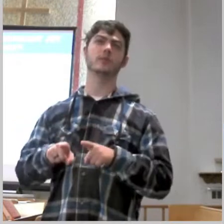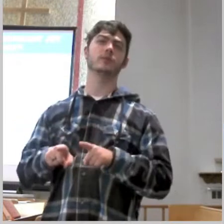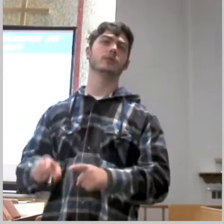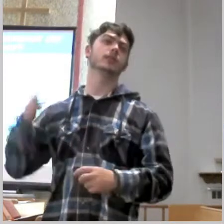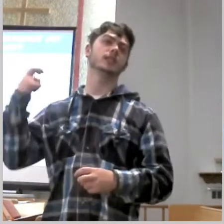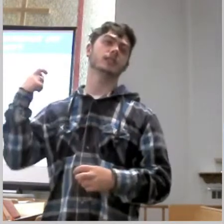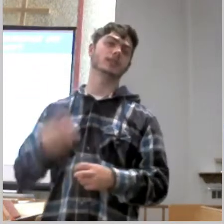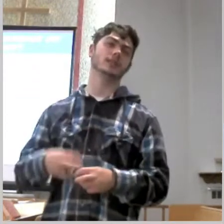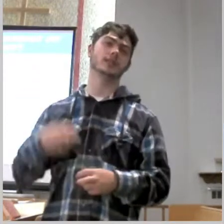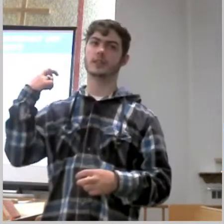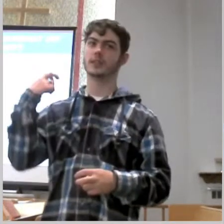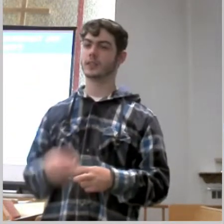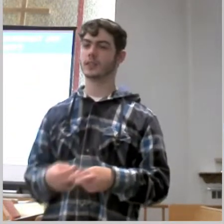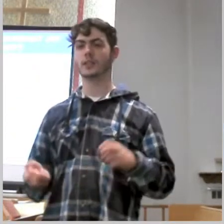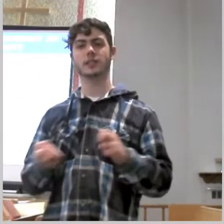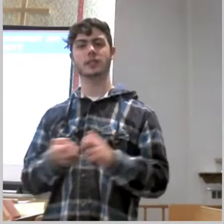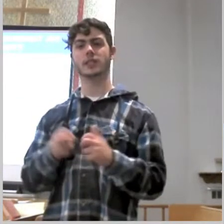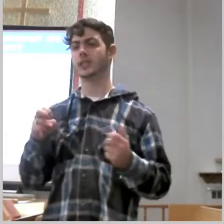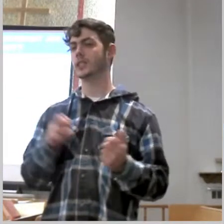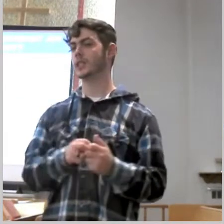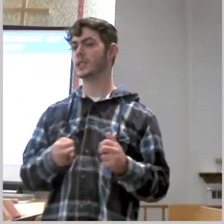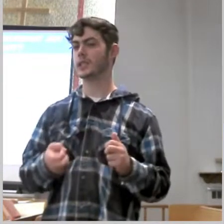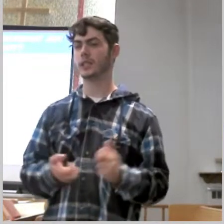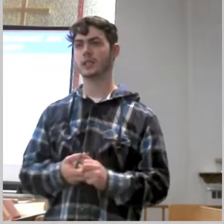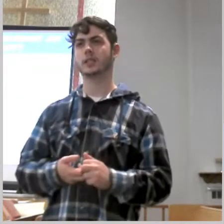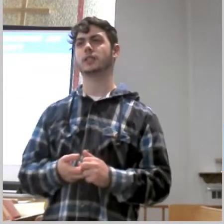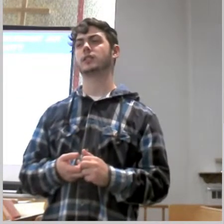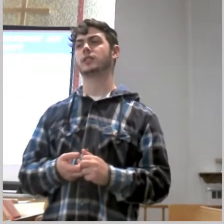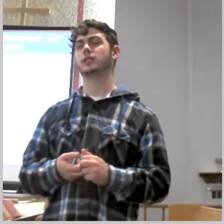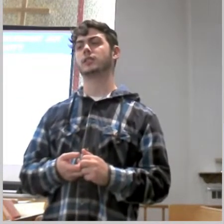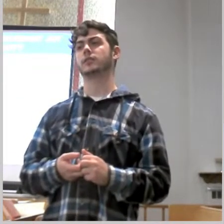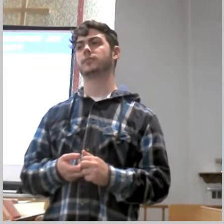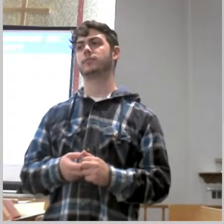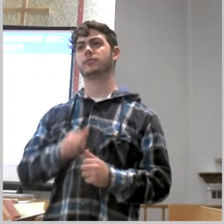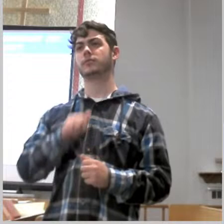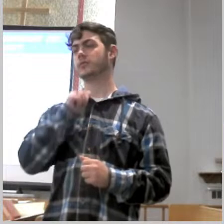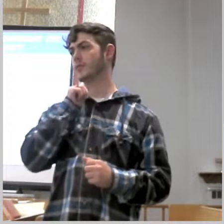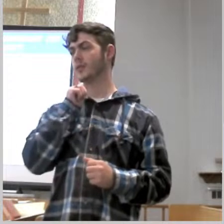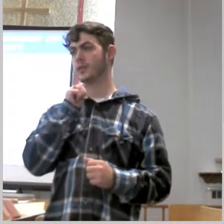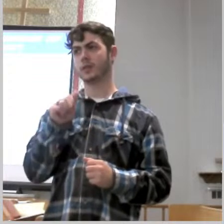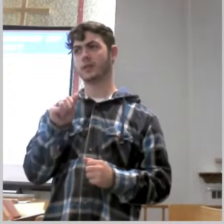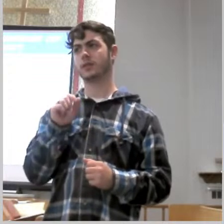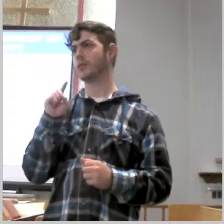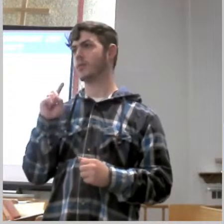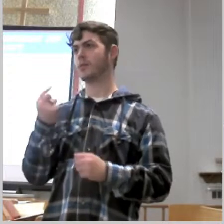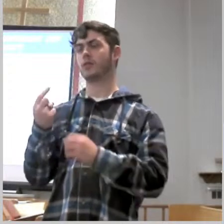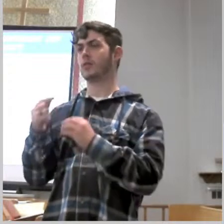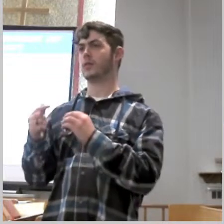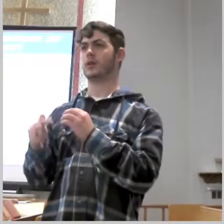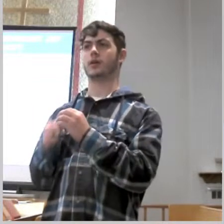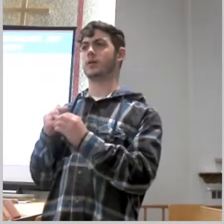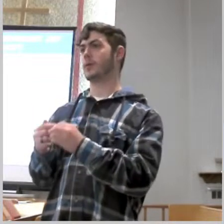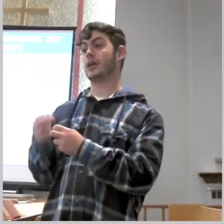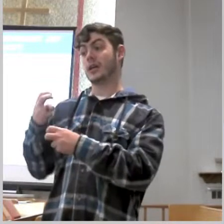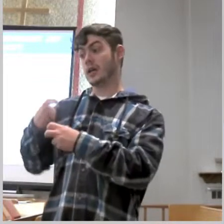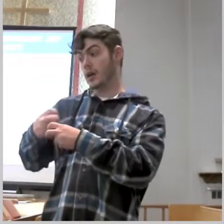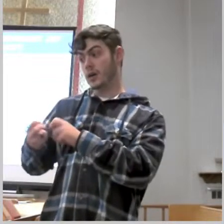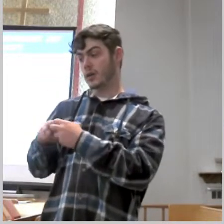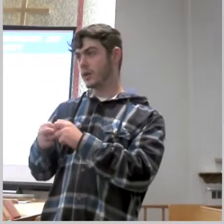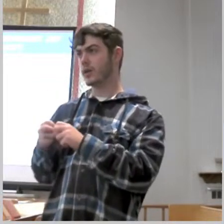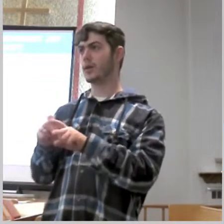severe trial brought about by affliction. So it's not just a severe trial, you add affliction on top of that.